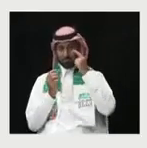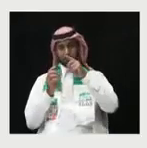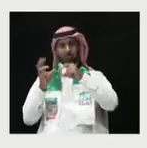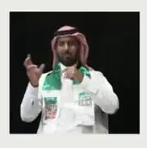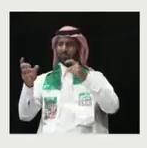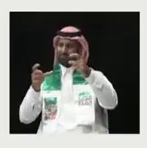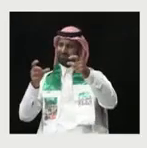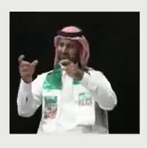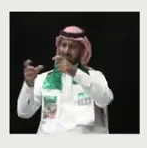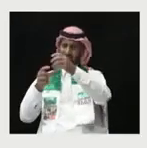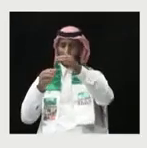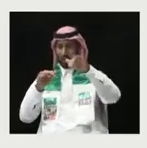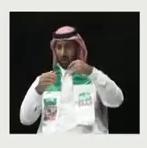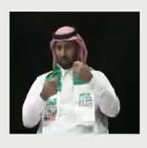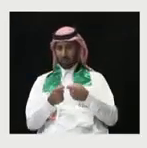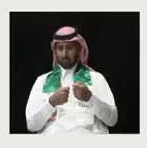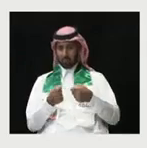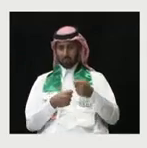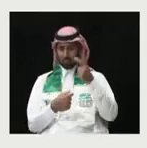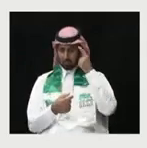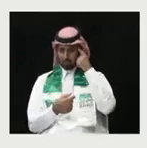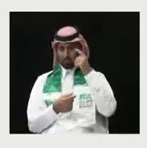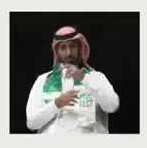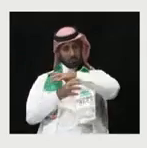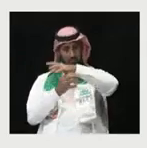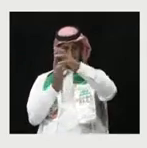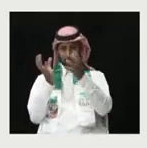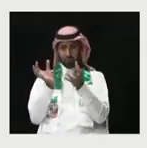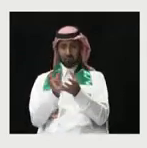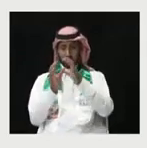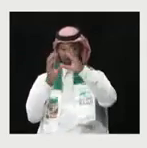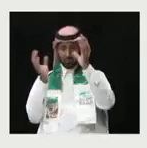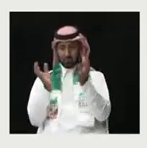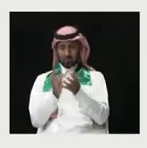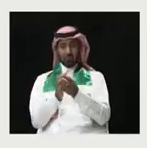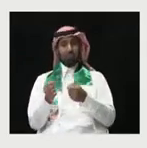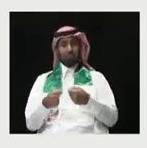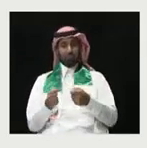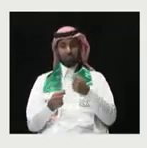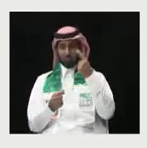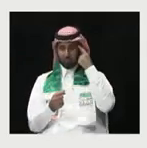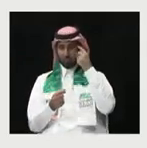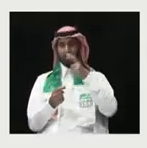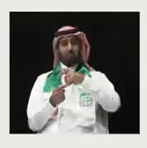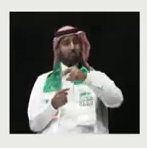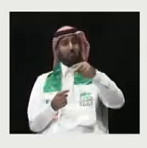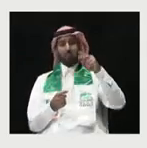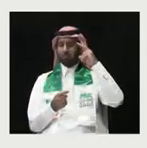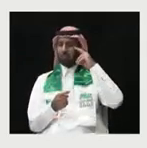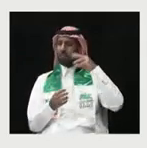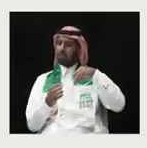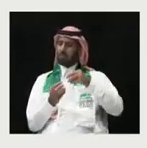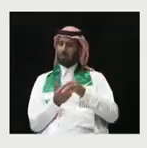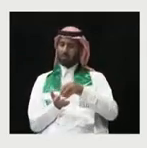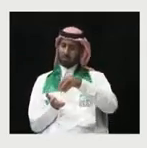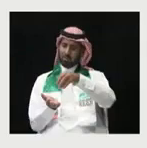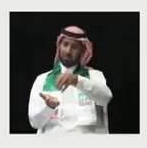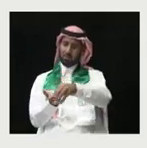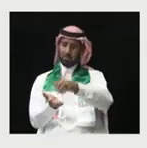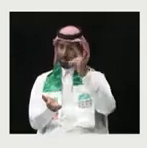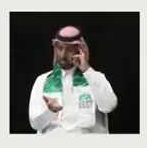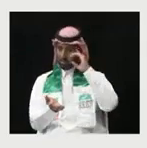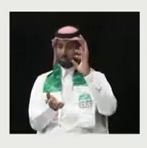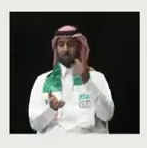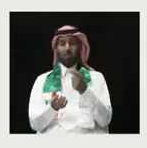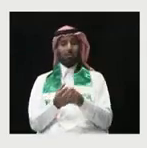countries and international businesses. 3. Trade and transport to and